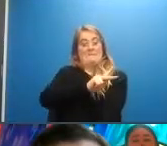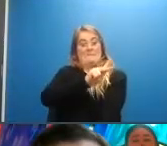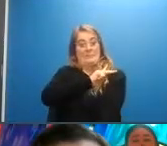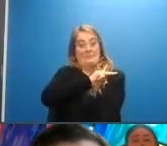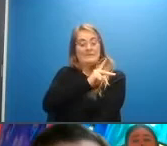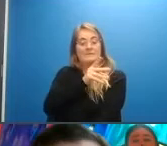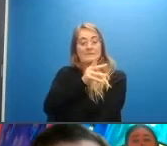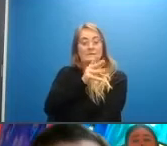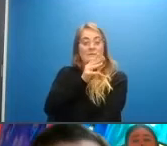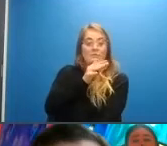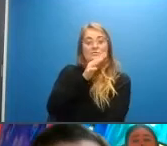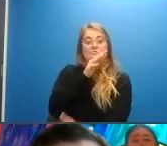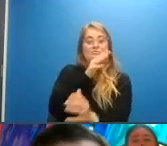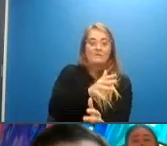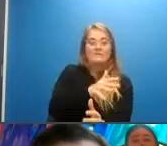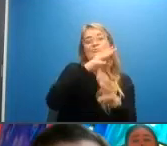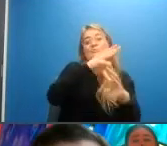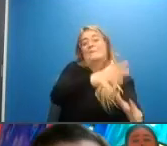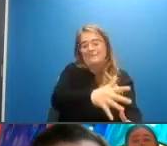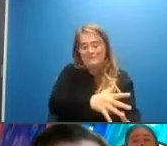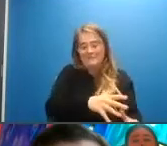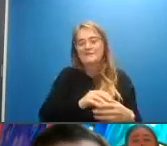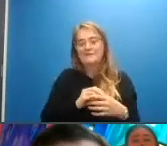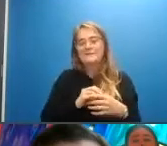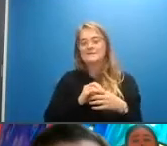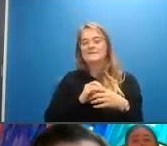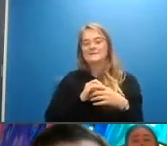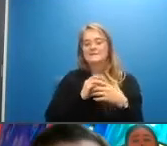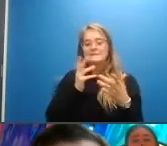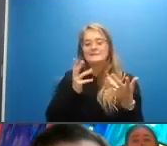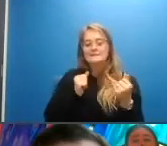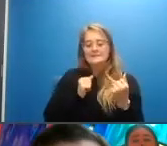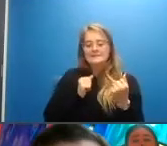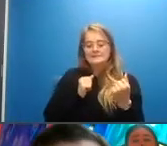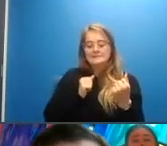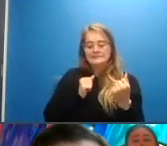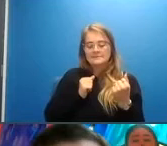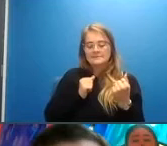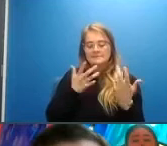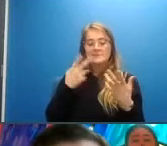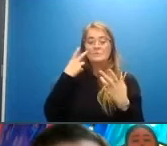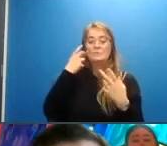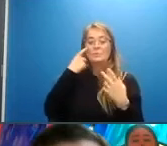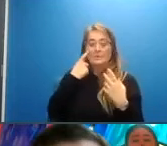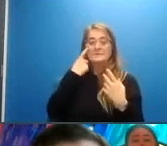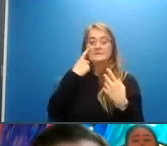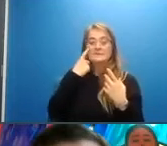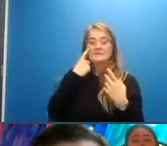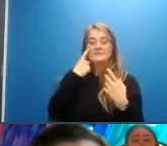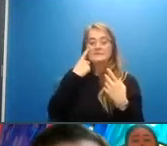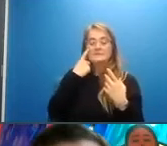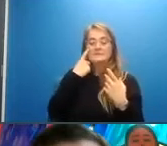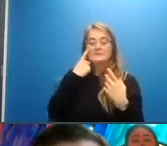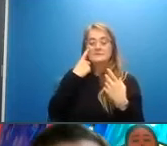mother, grandmother, and great grandmother, that I have witnessed some of